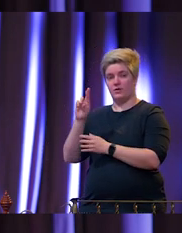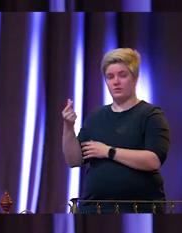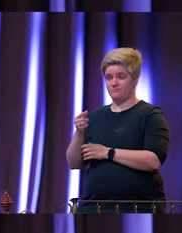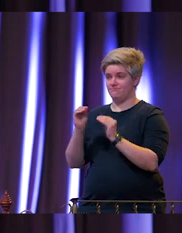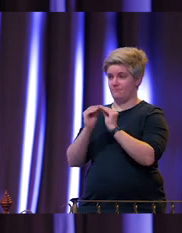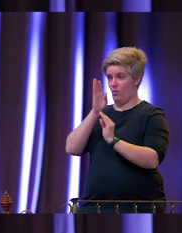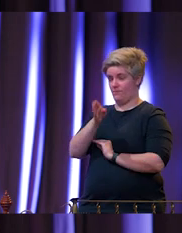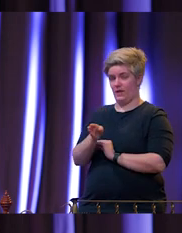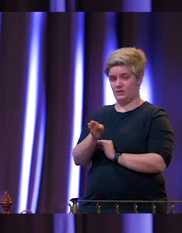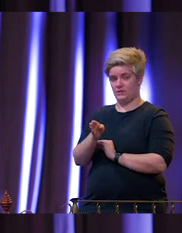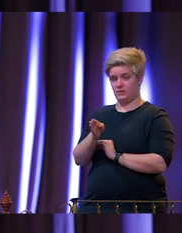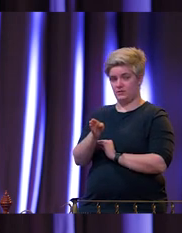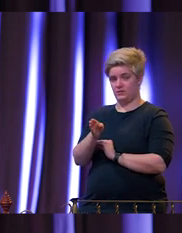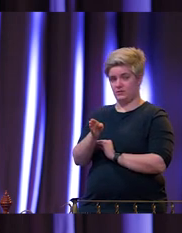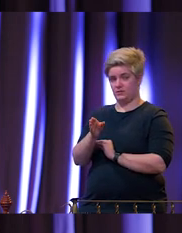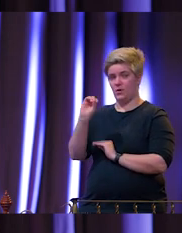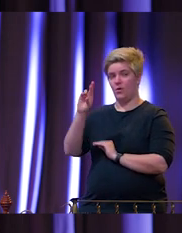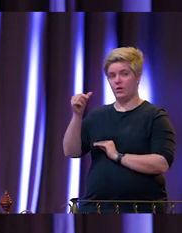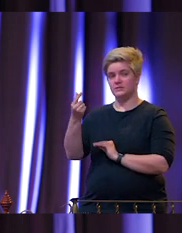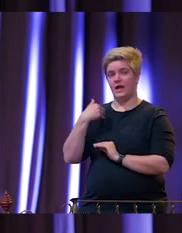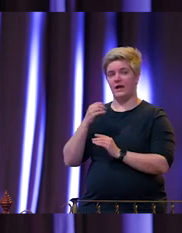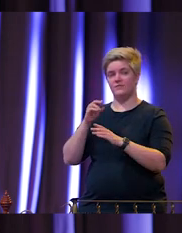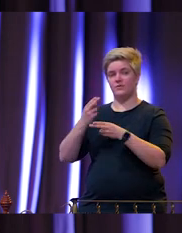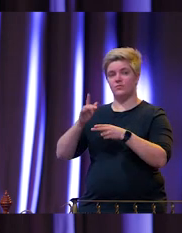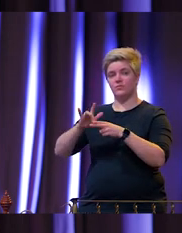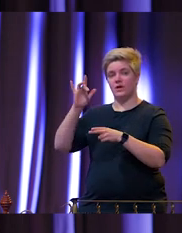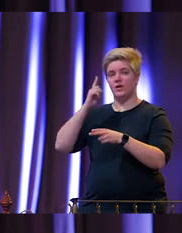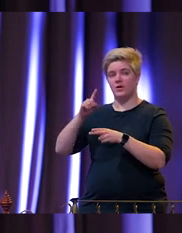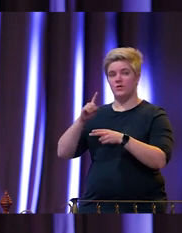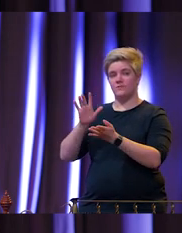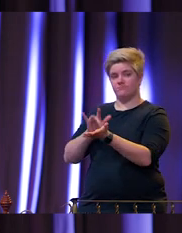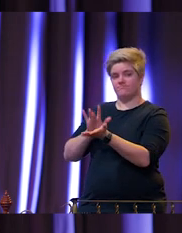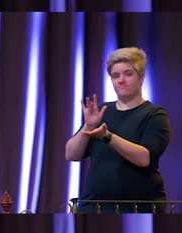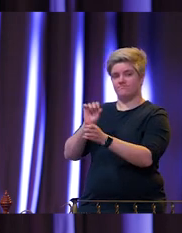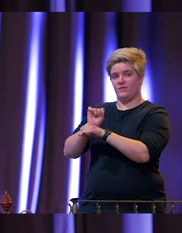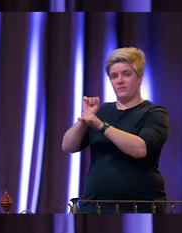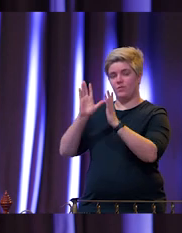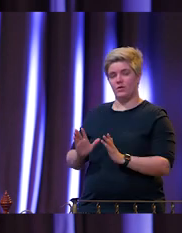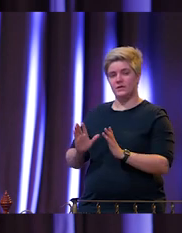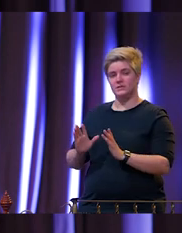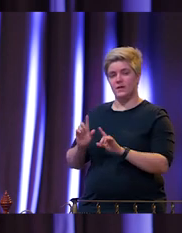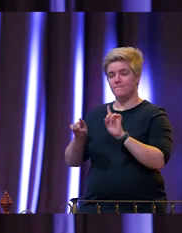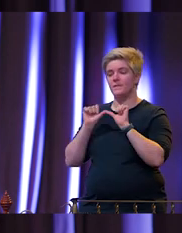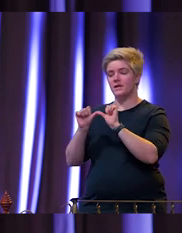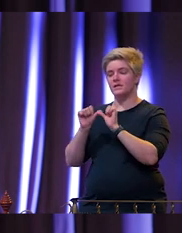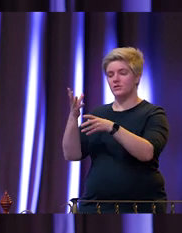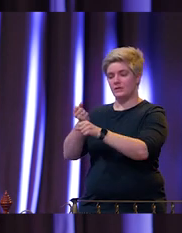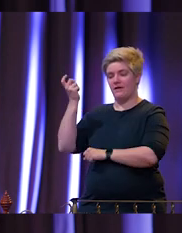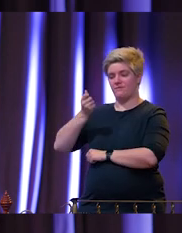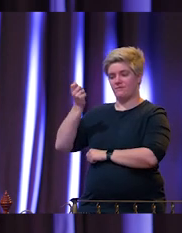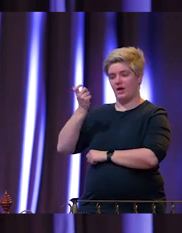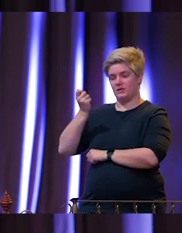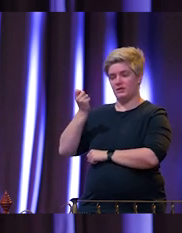for notorious mistreatment of their employees, but yet continue to receive funding that allows them to continue these cycles of mistreatment.